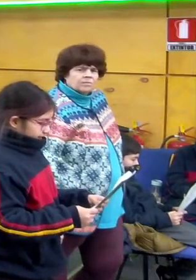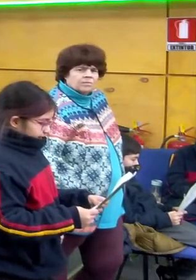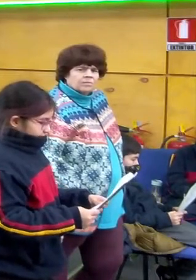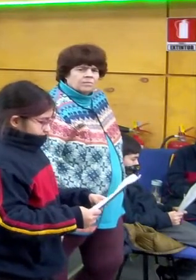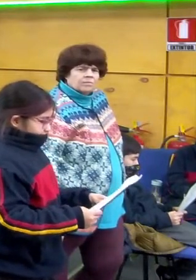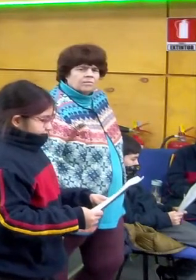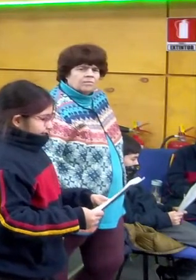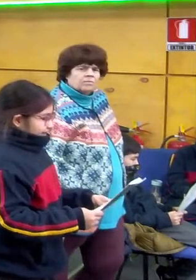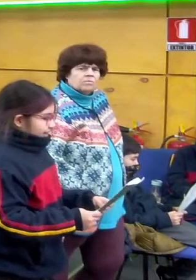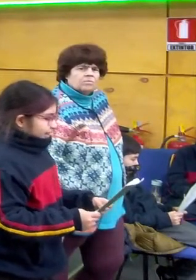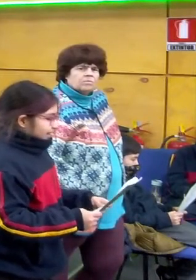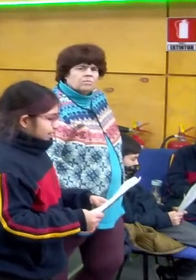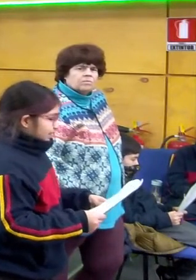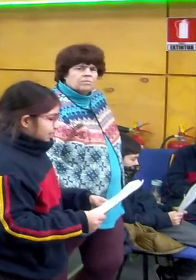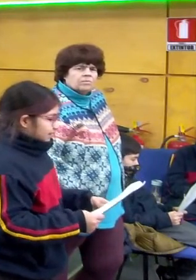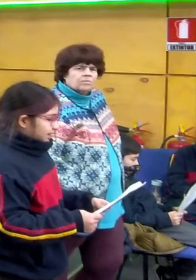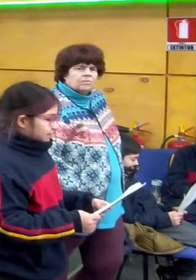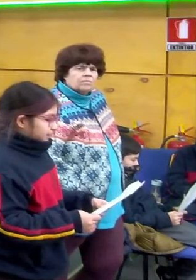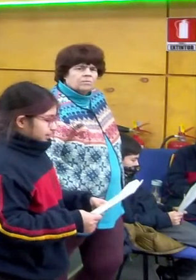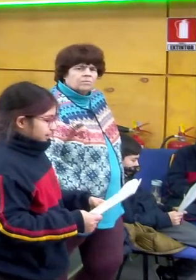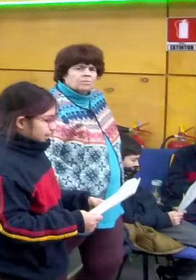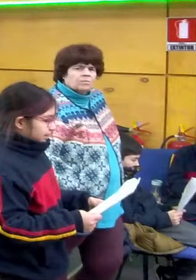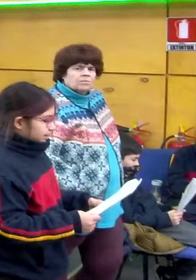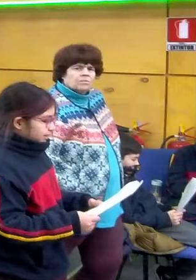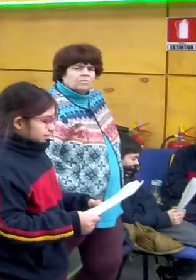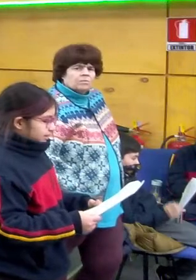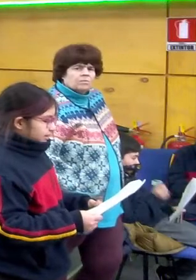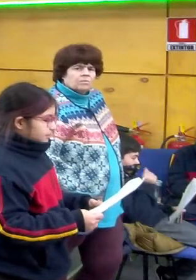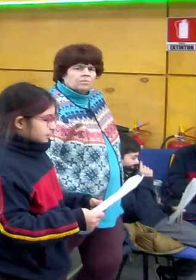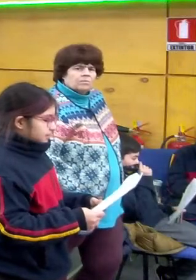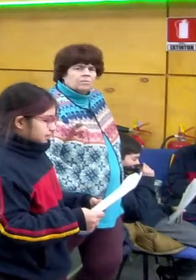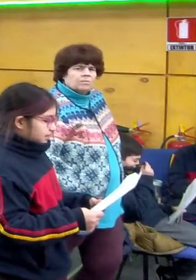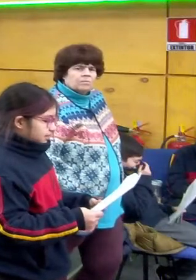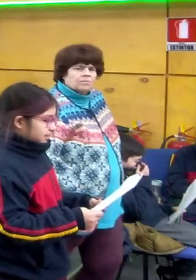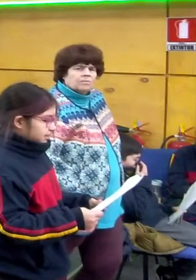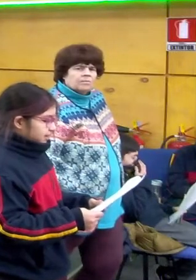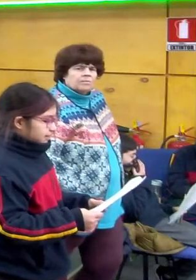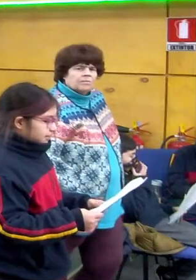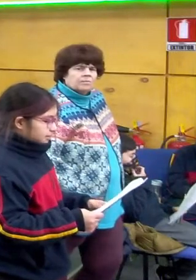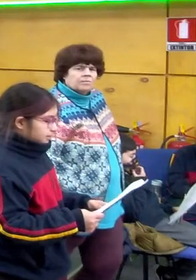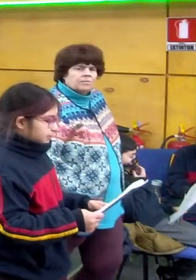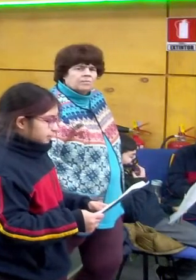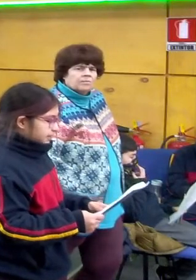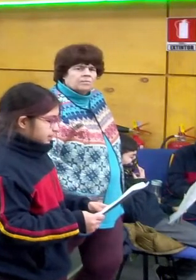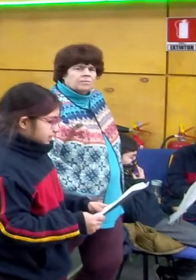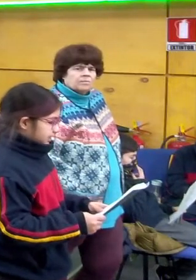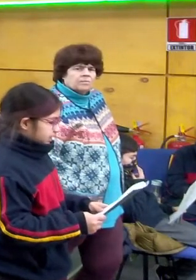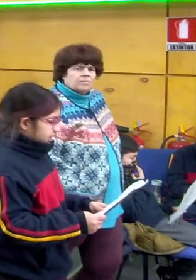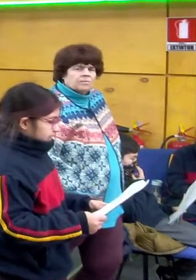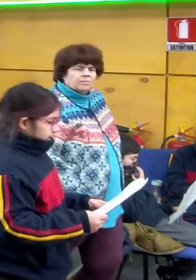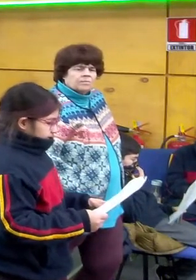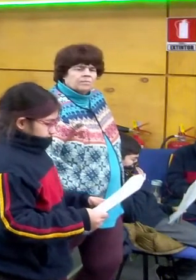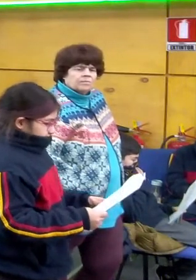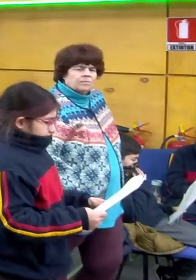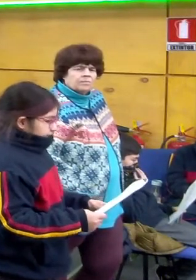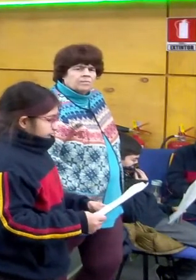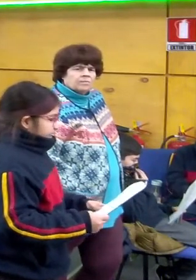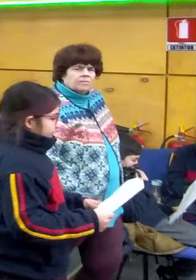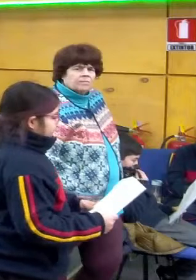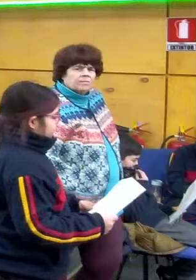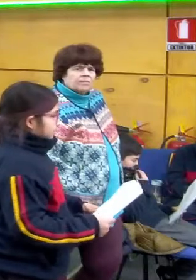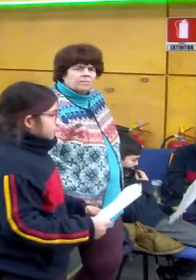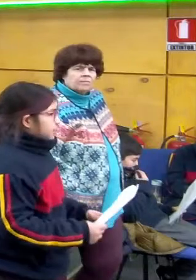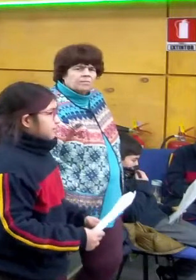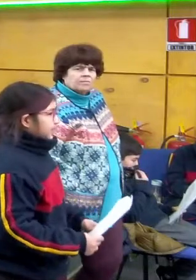in the water. The rain plays a little sleep song on our roof at night.